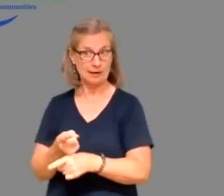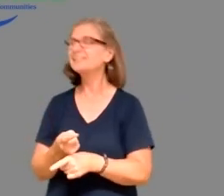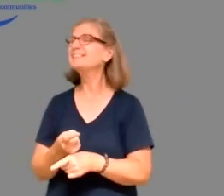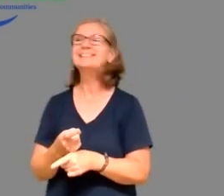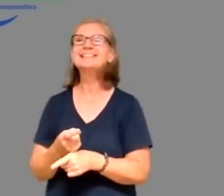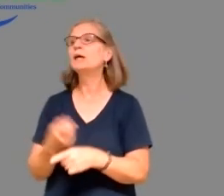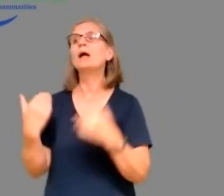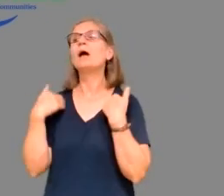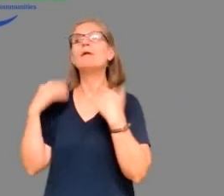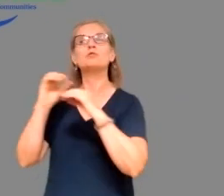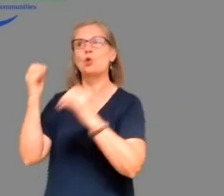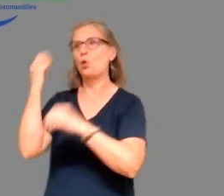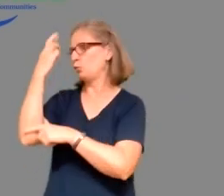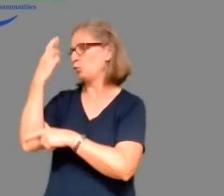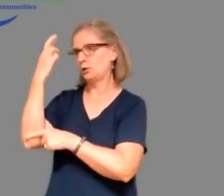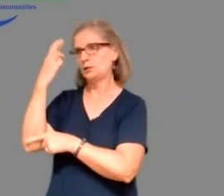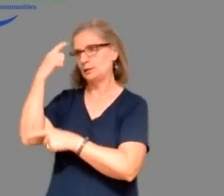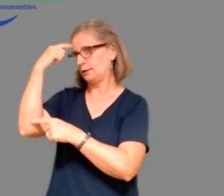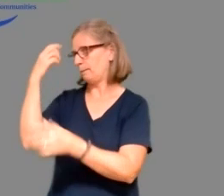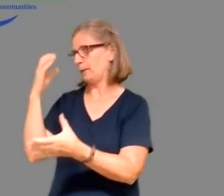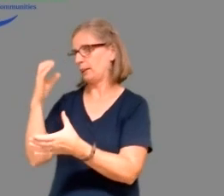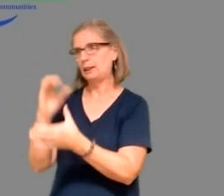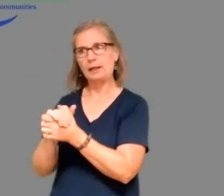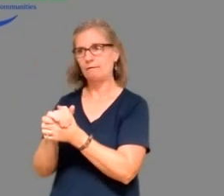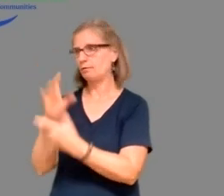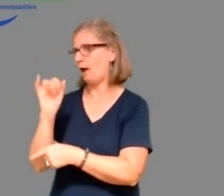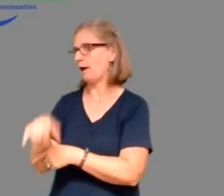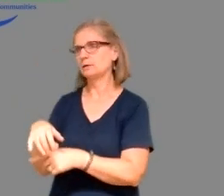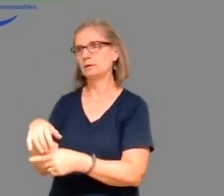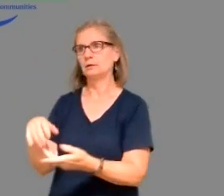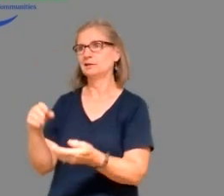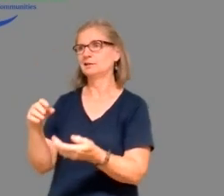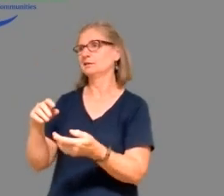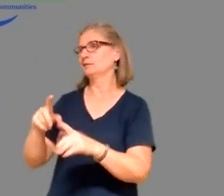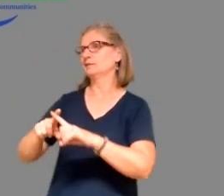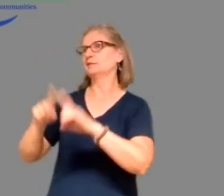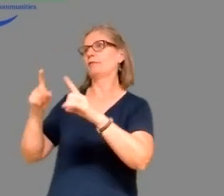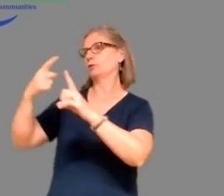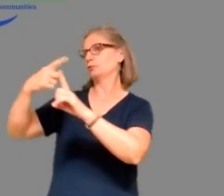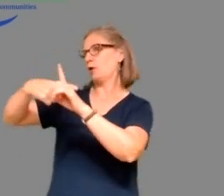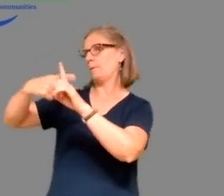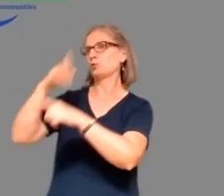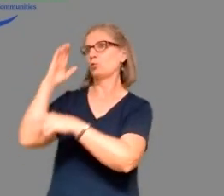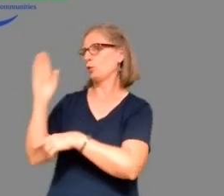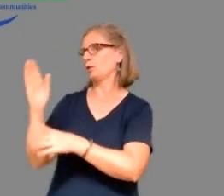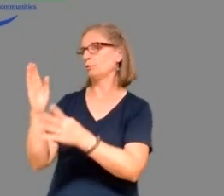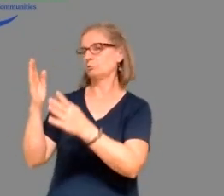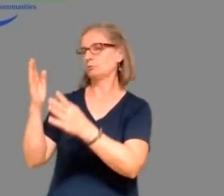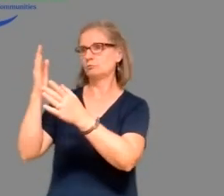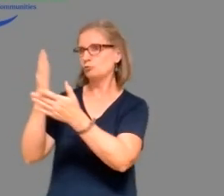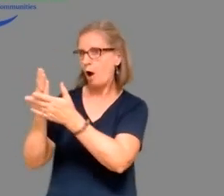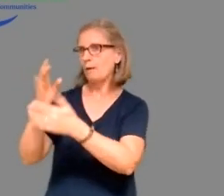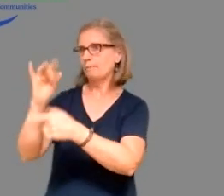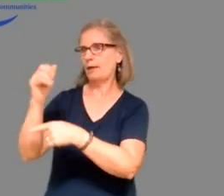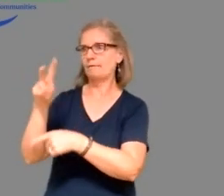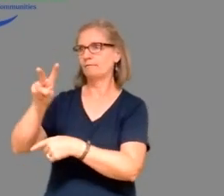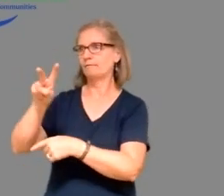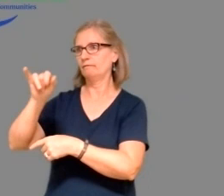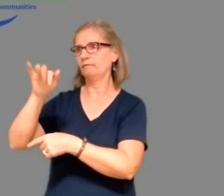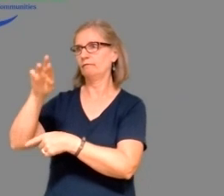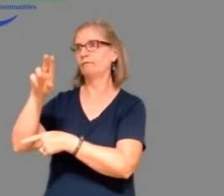that an additional 10 or 20 degrees of temperature is going to stop the virus. However, we know